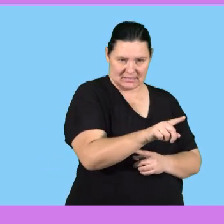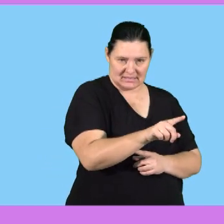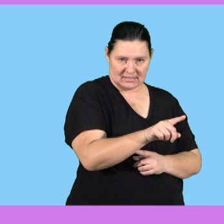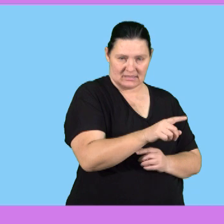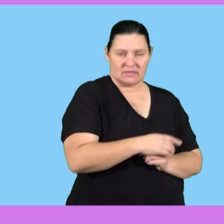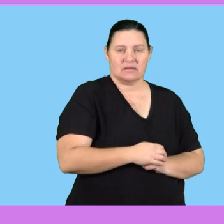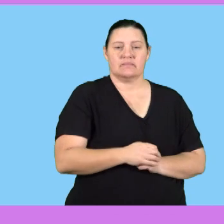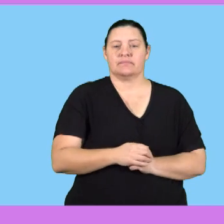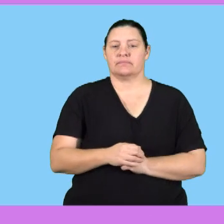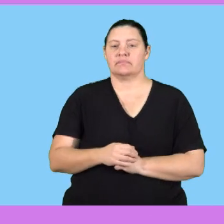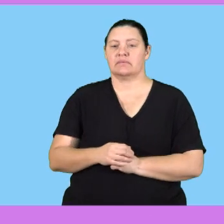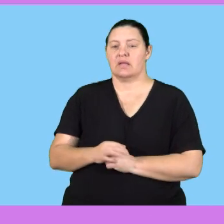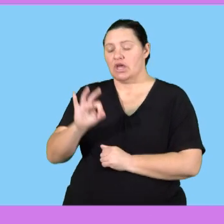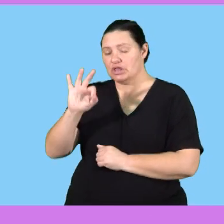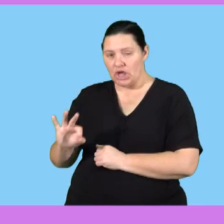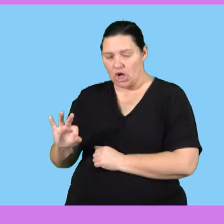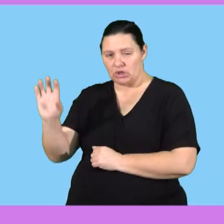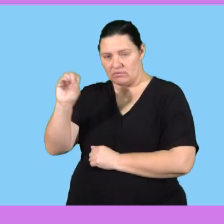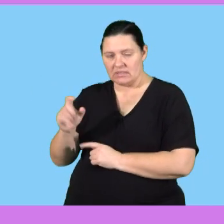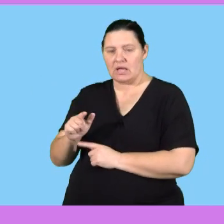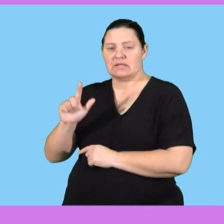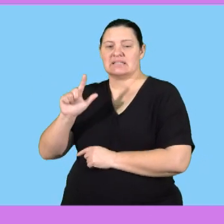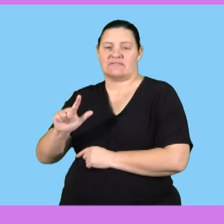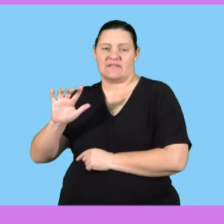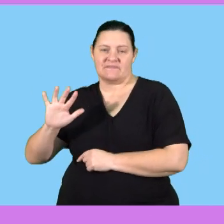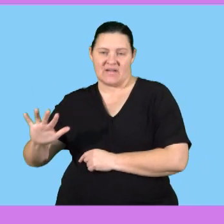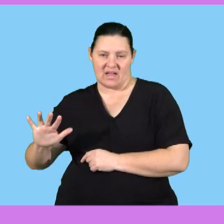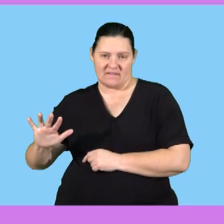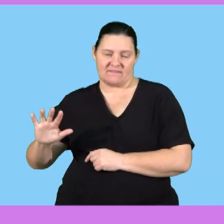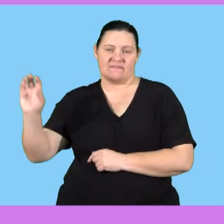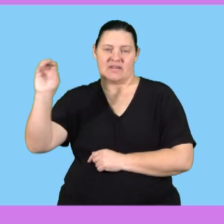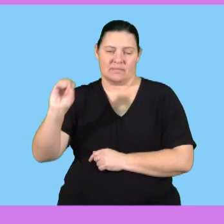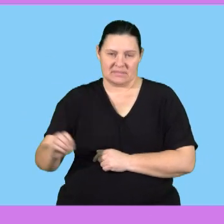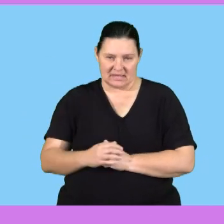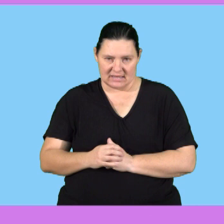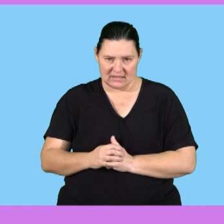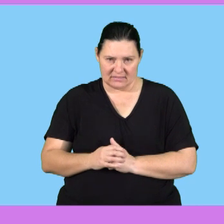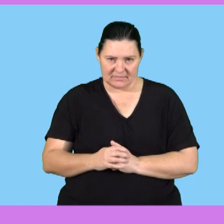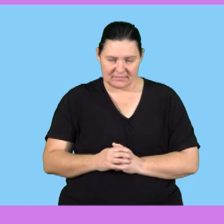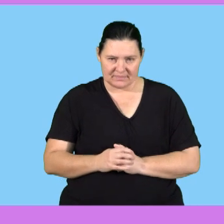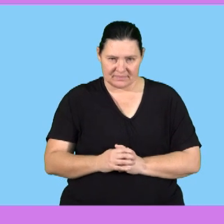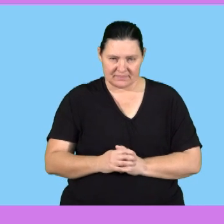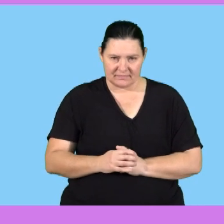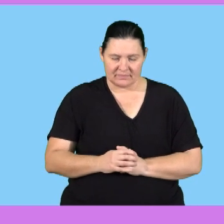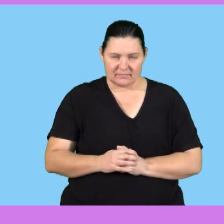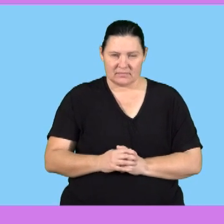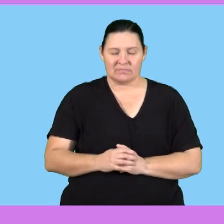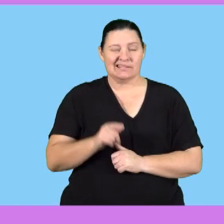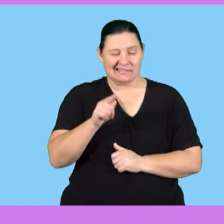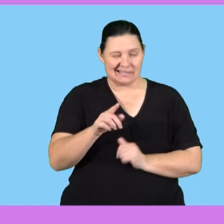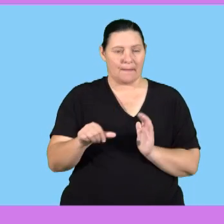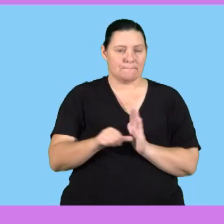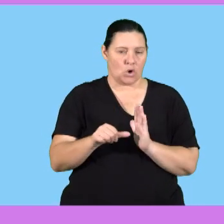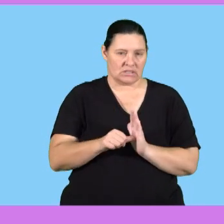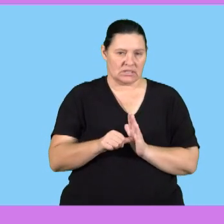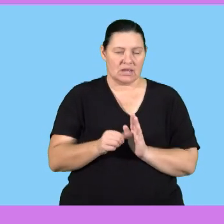25th percentile, and our third quartile is known as the 75th percentile. Okay,